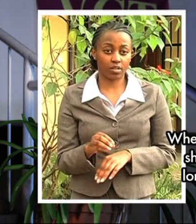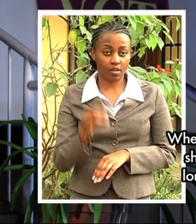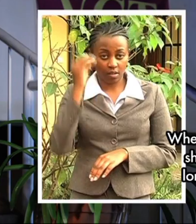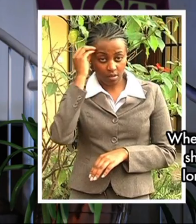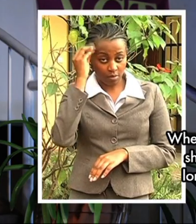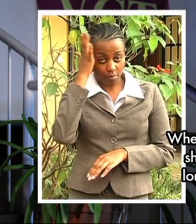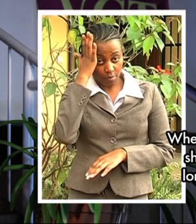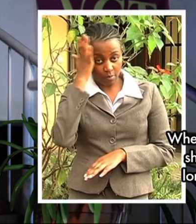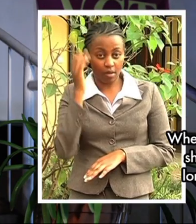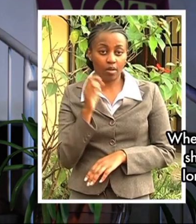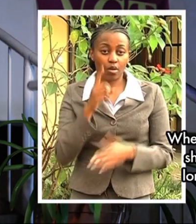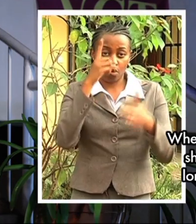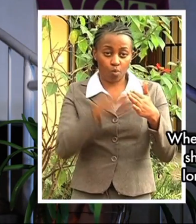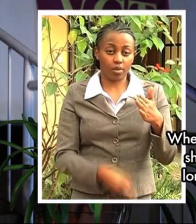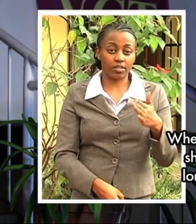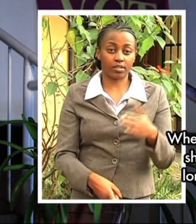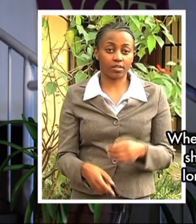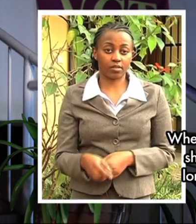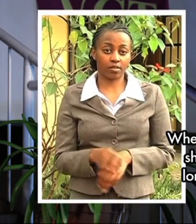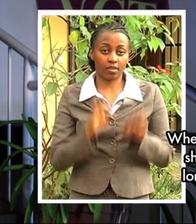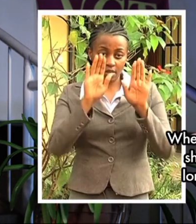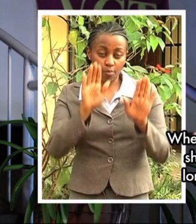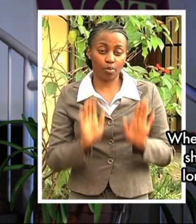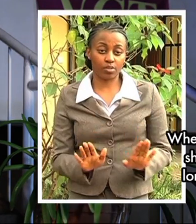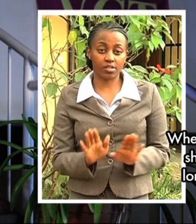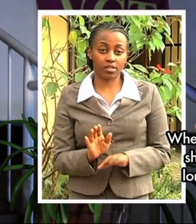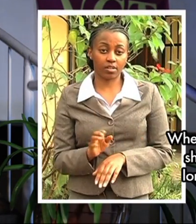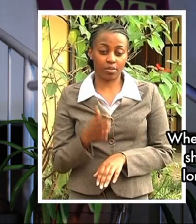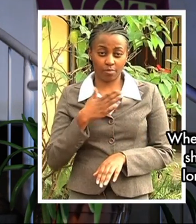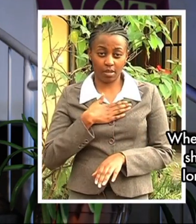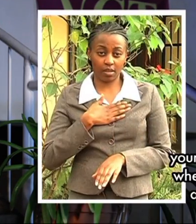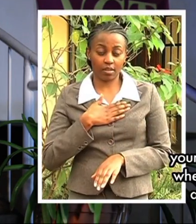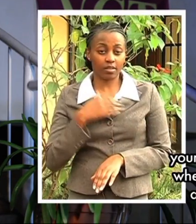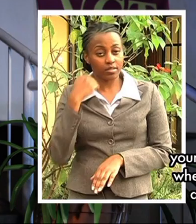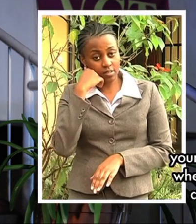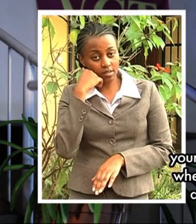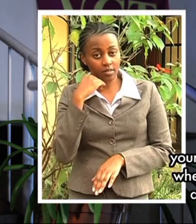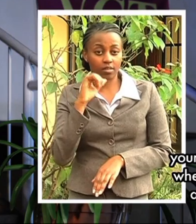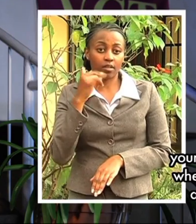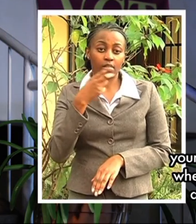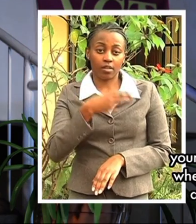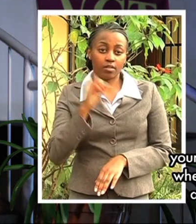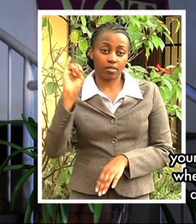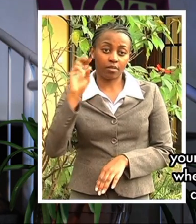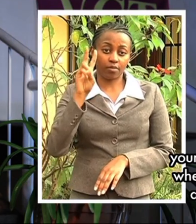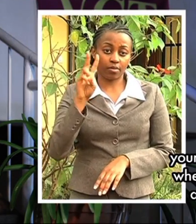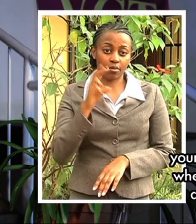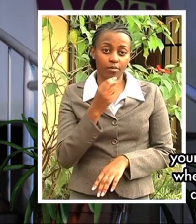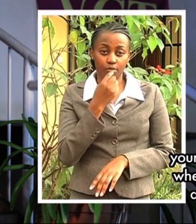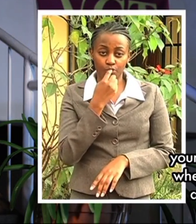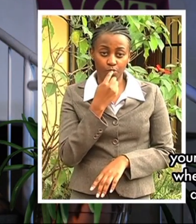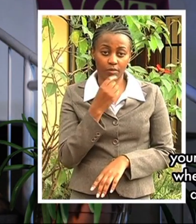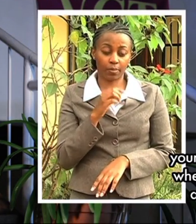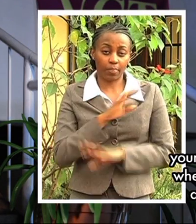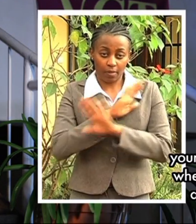always remember that as long as you're breastfeeding, it carries a risk of, your baby is